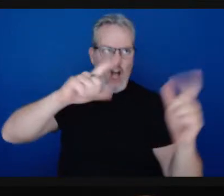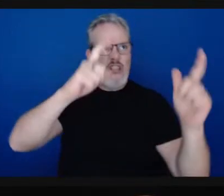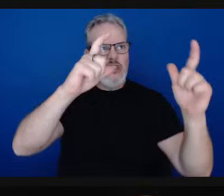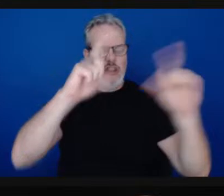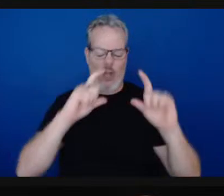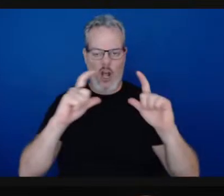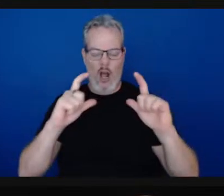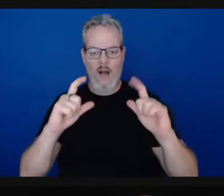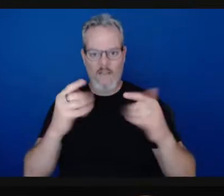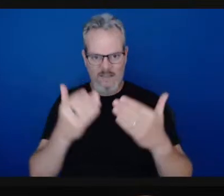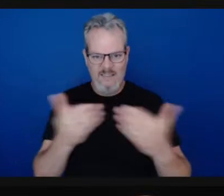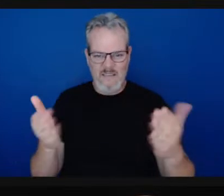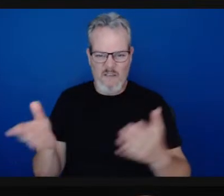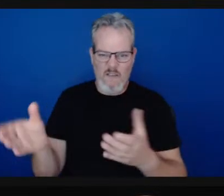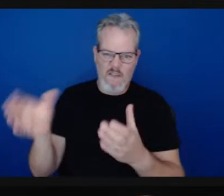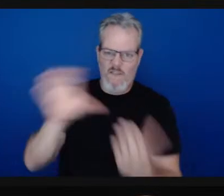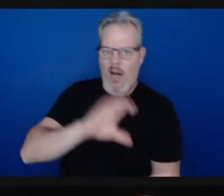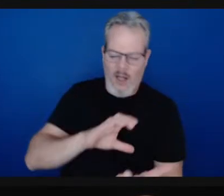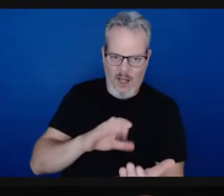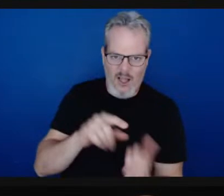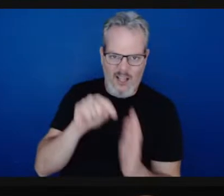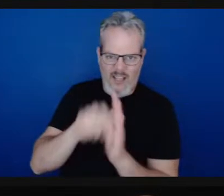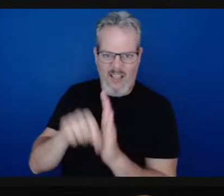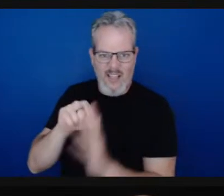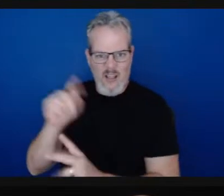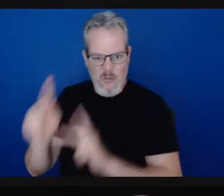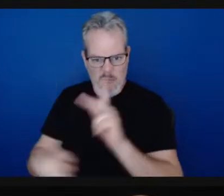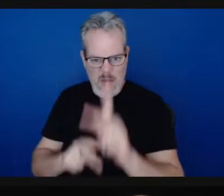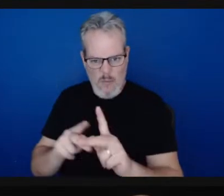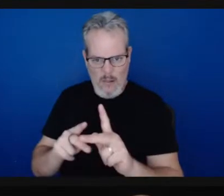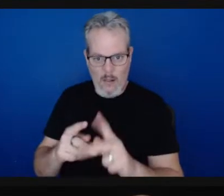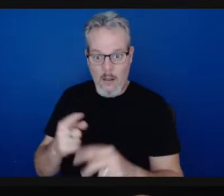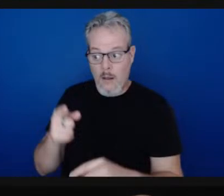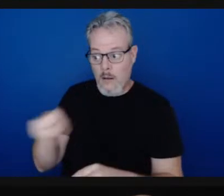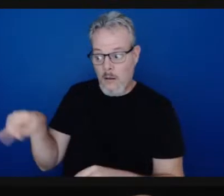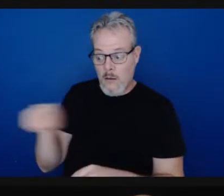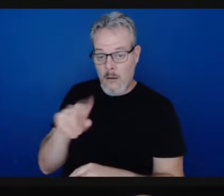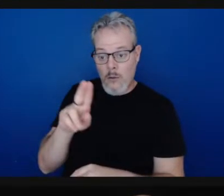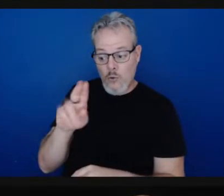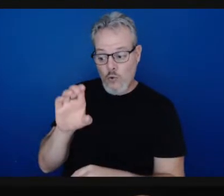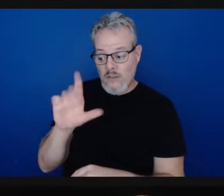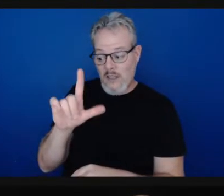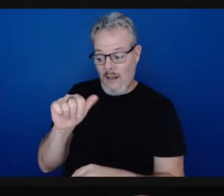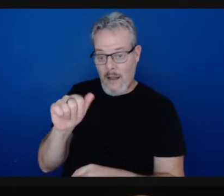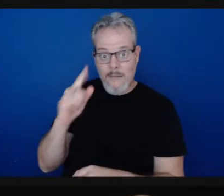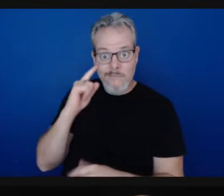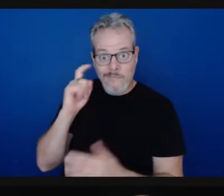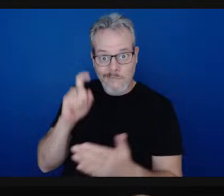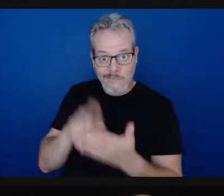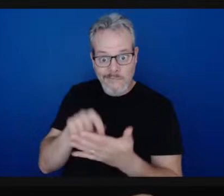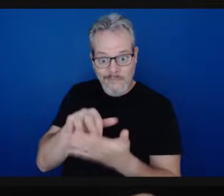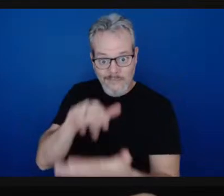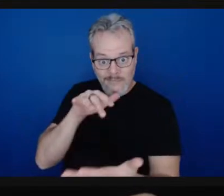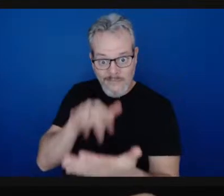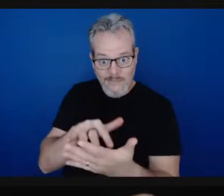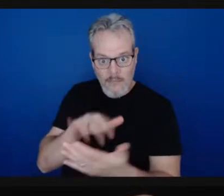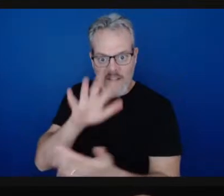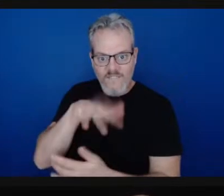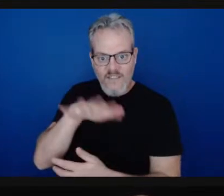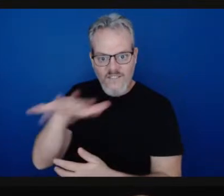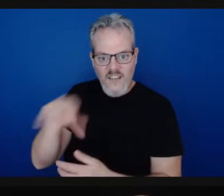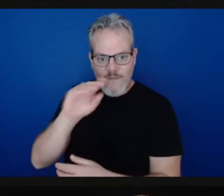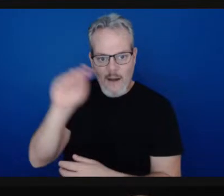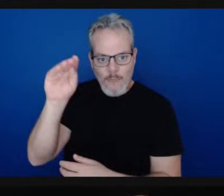at UCLA. 55% of injuries were caused by falling furniture or objects.